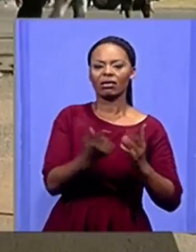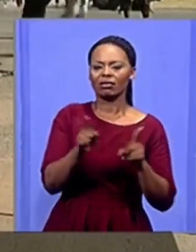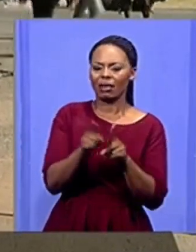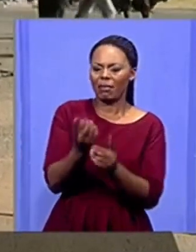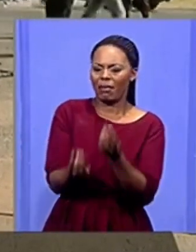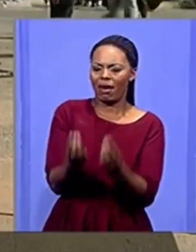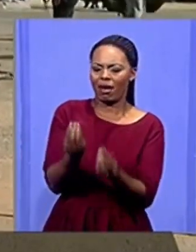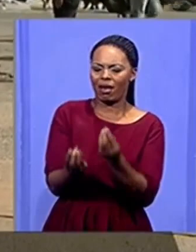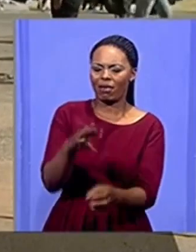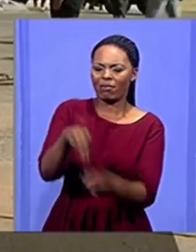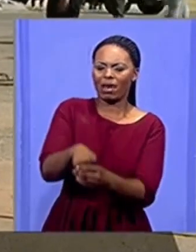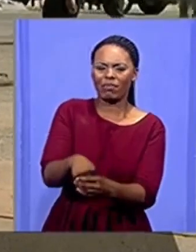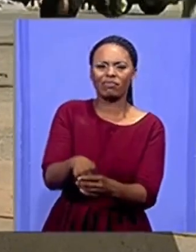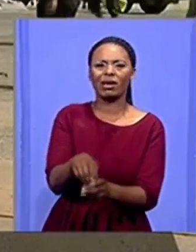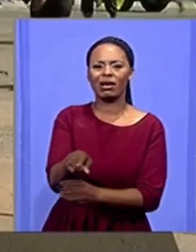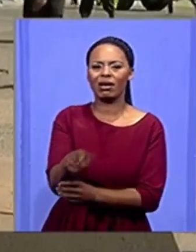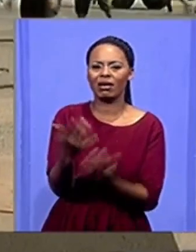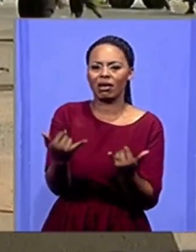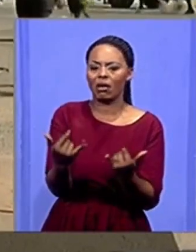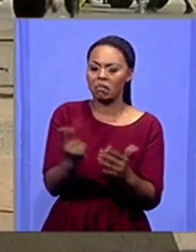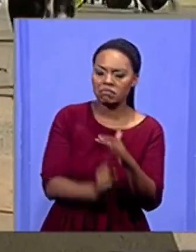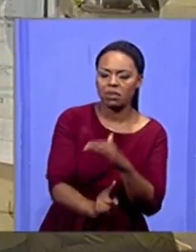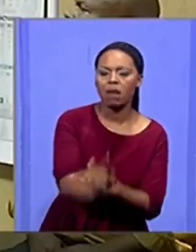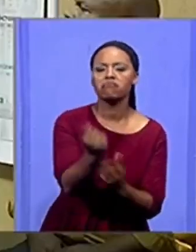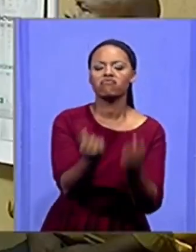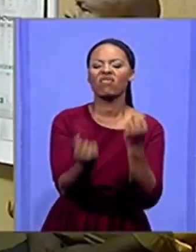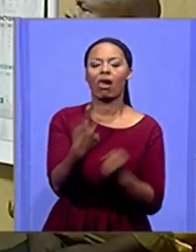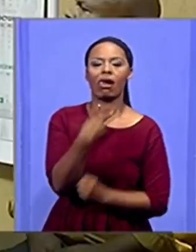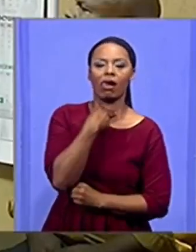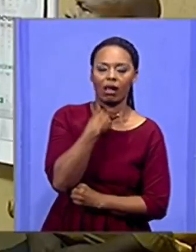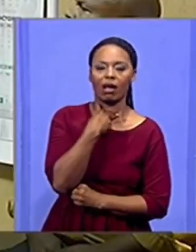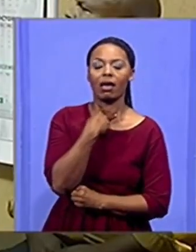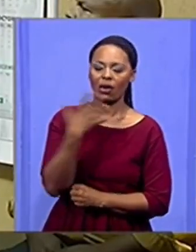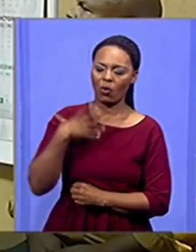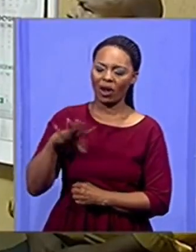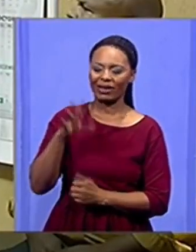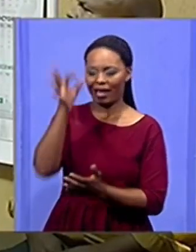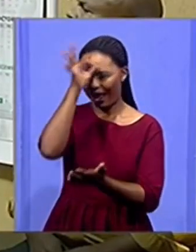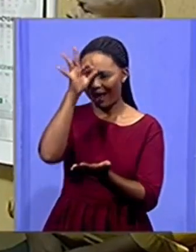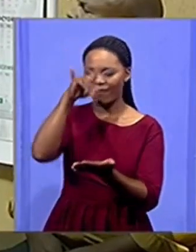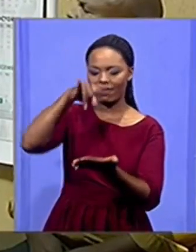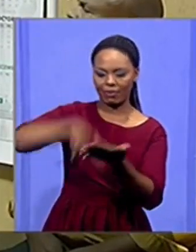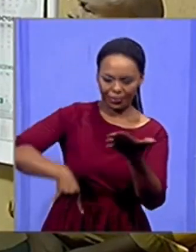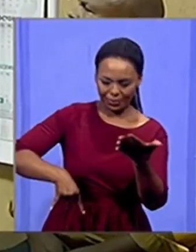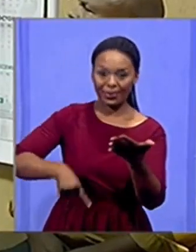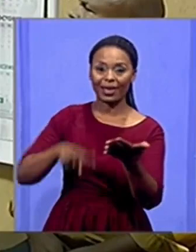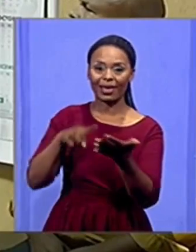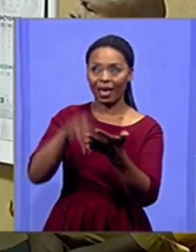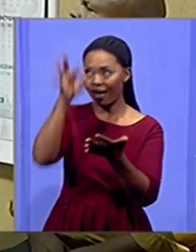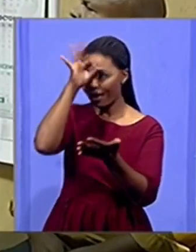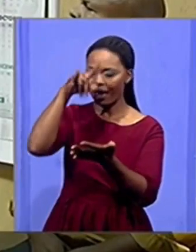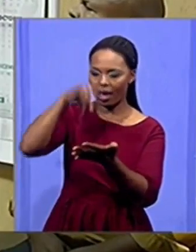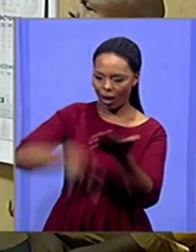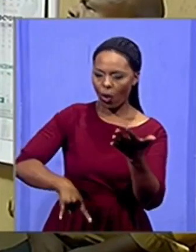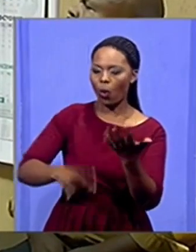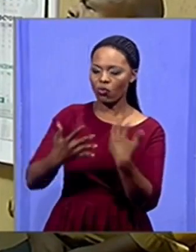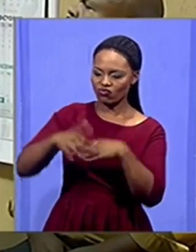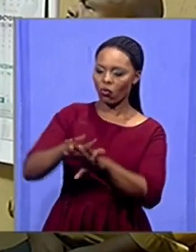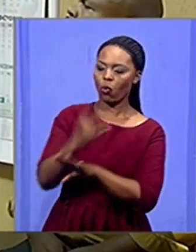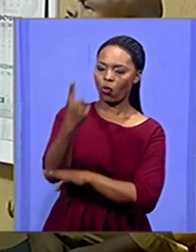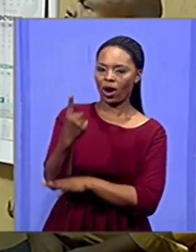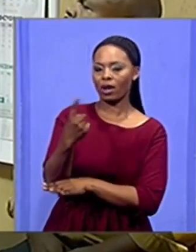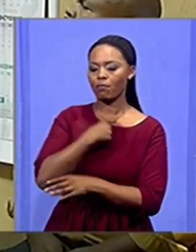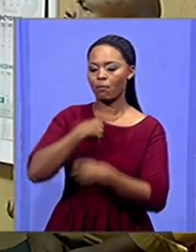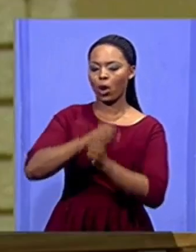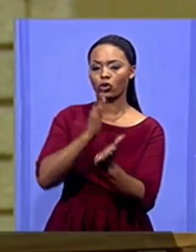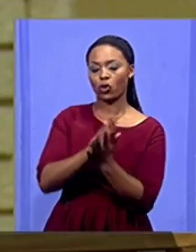ba ileng gore ba ka se tle ba tlhagelela mo kgorotshekelo re batla gore ba dire affidavit e le nngwe fela e leng gore e tla netefatsa gore kgetsi ena